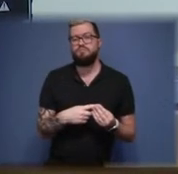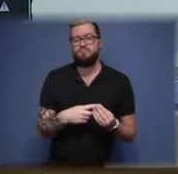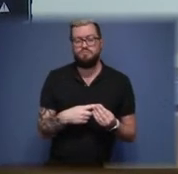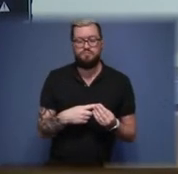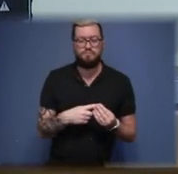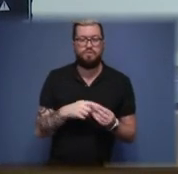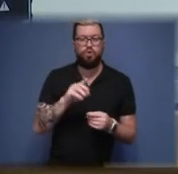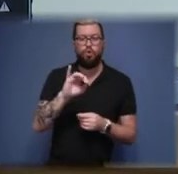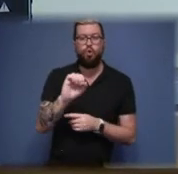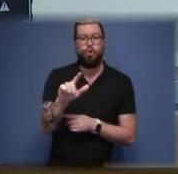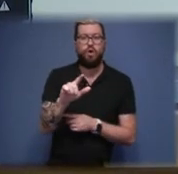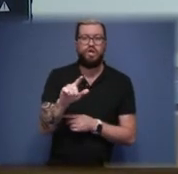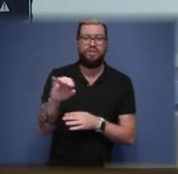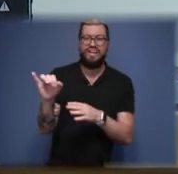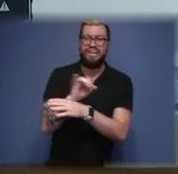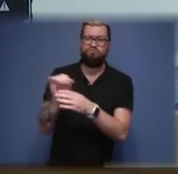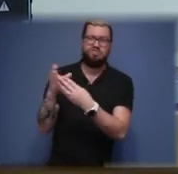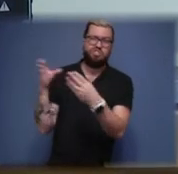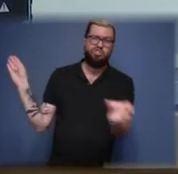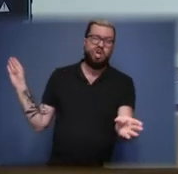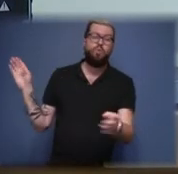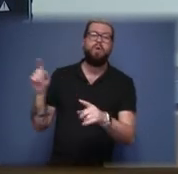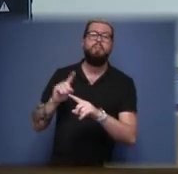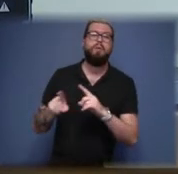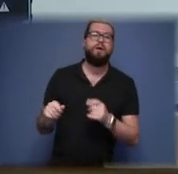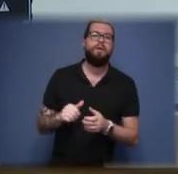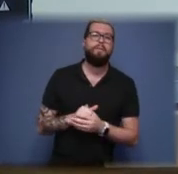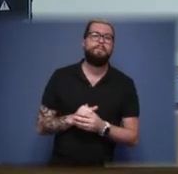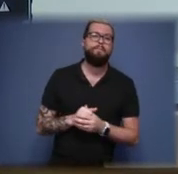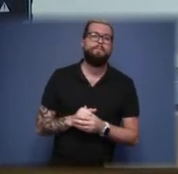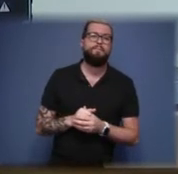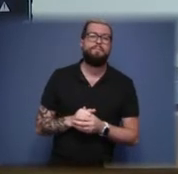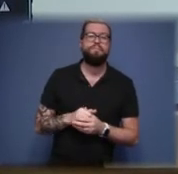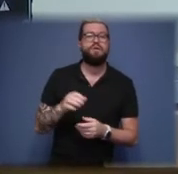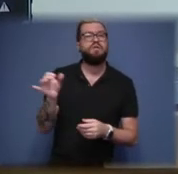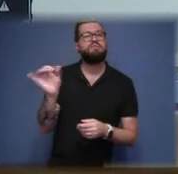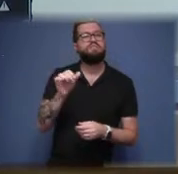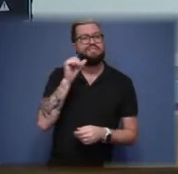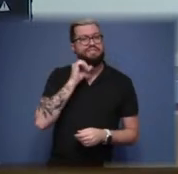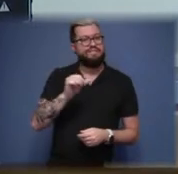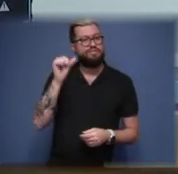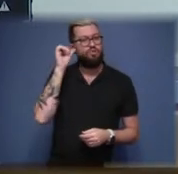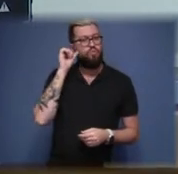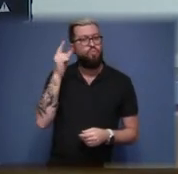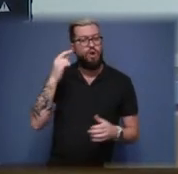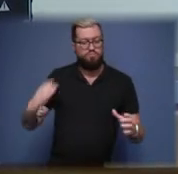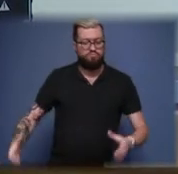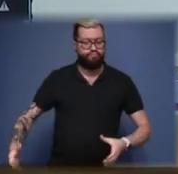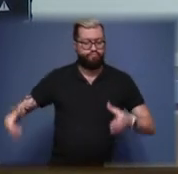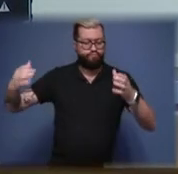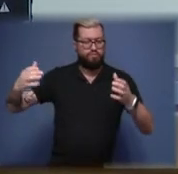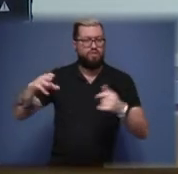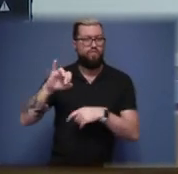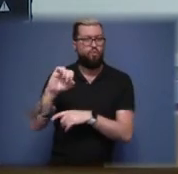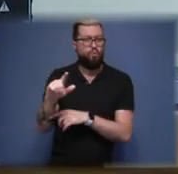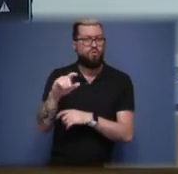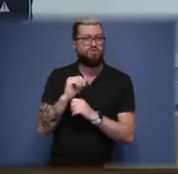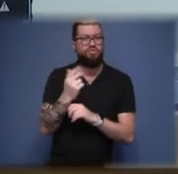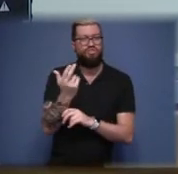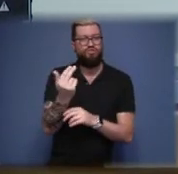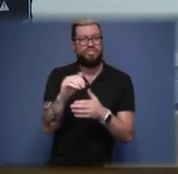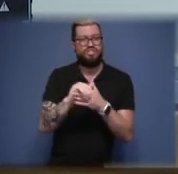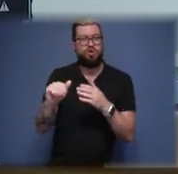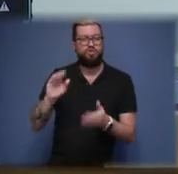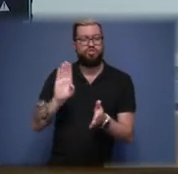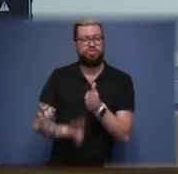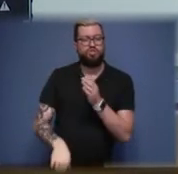the oil industry, I guess, in general. But as of yesterday, a barrel of oil was $13